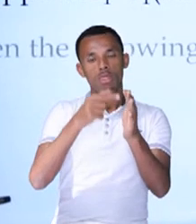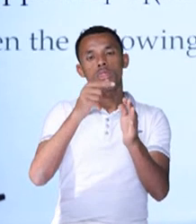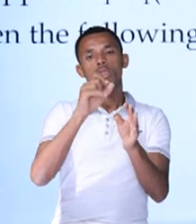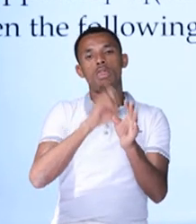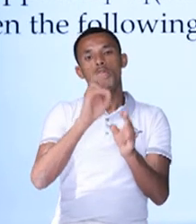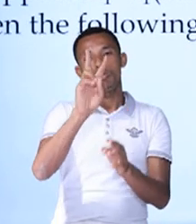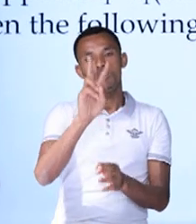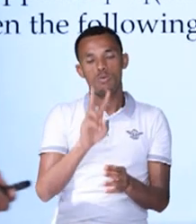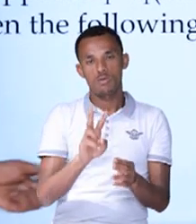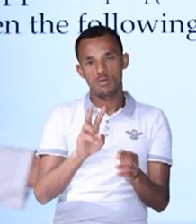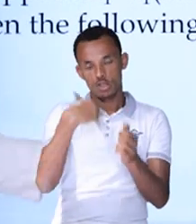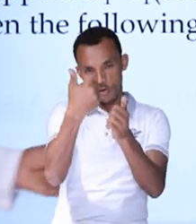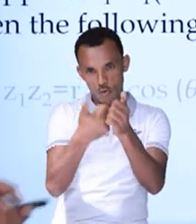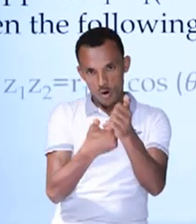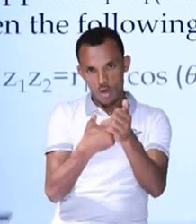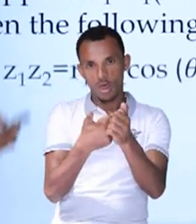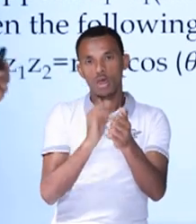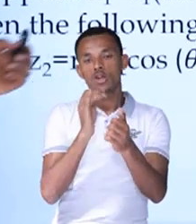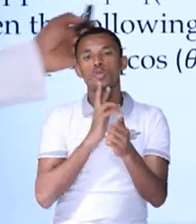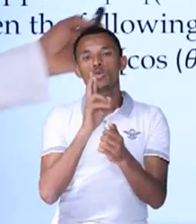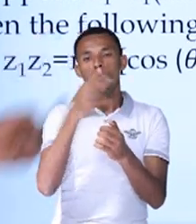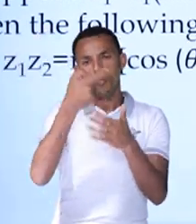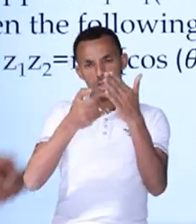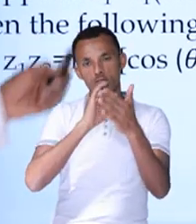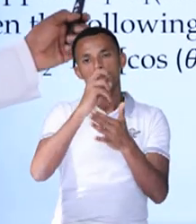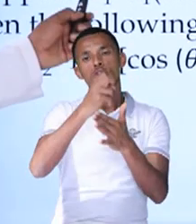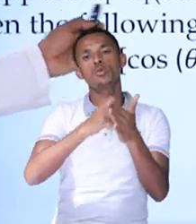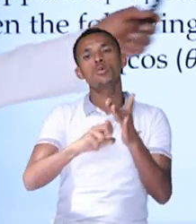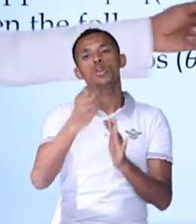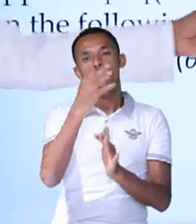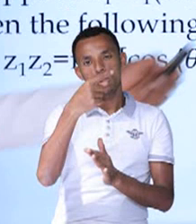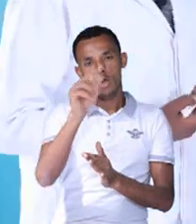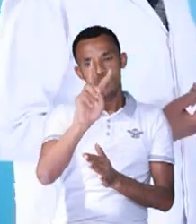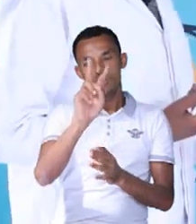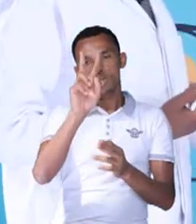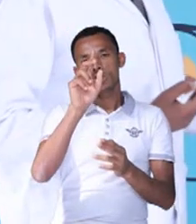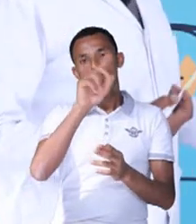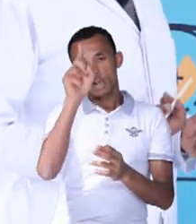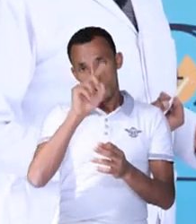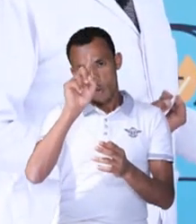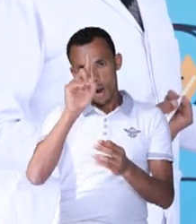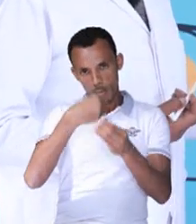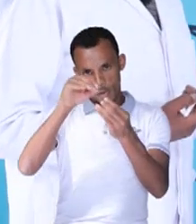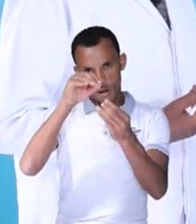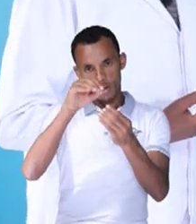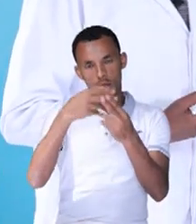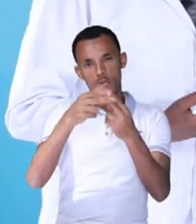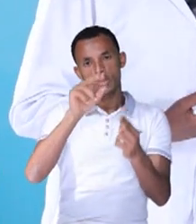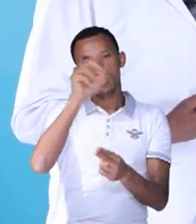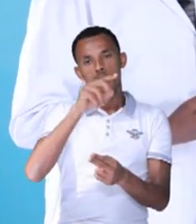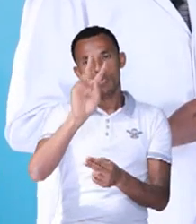Then the following holds true. What is the product of the two? z1 times z2 in polar form. When